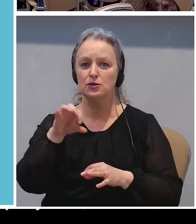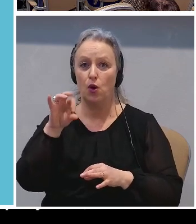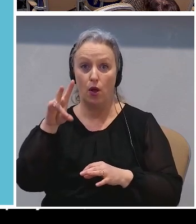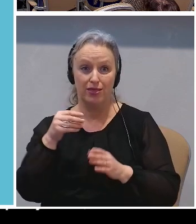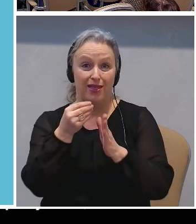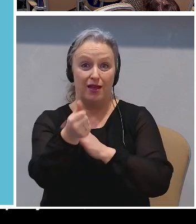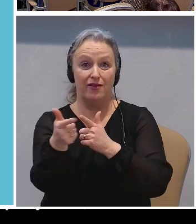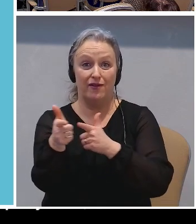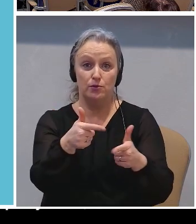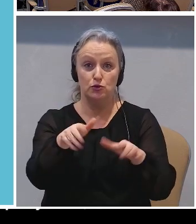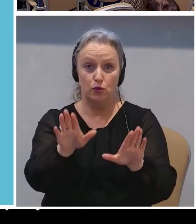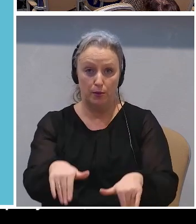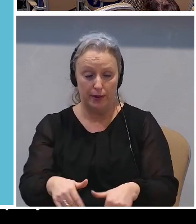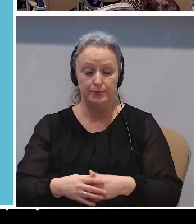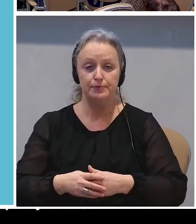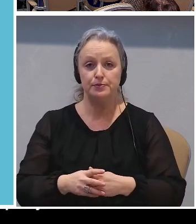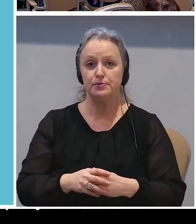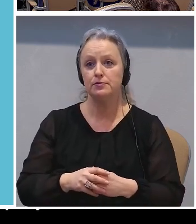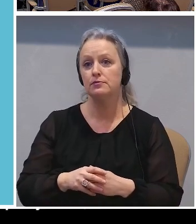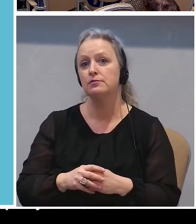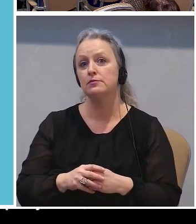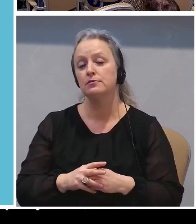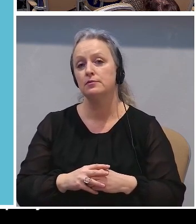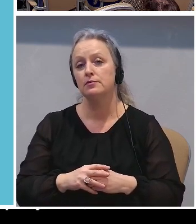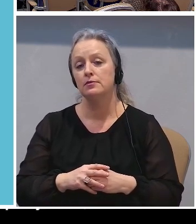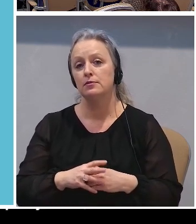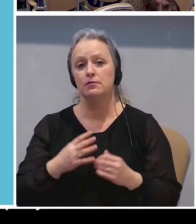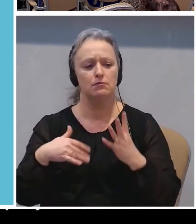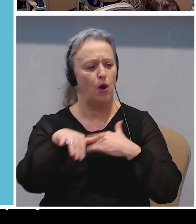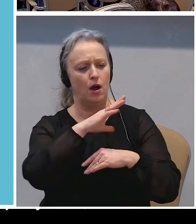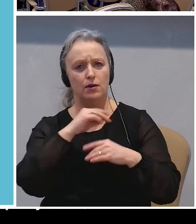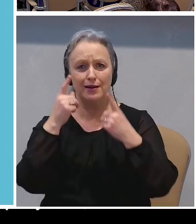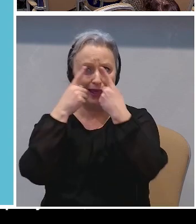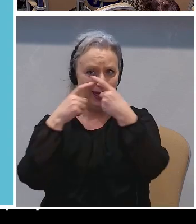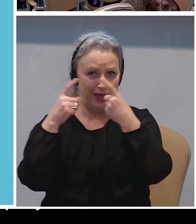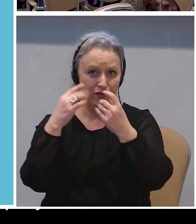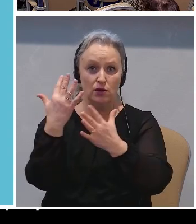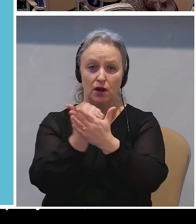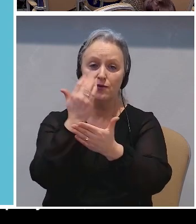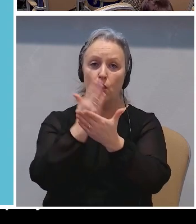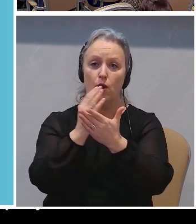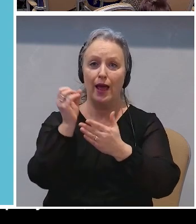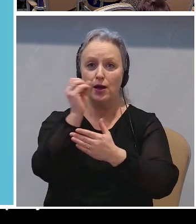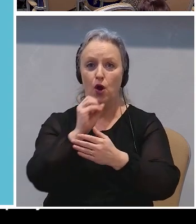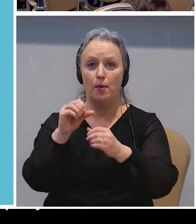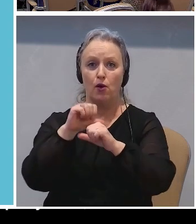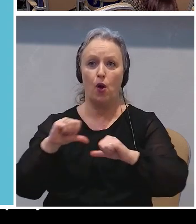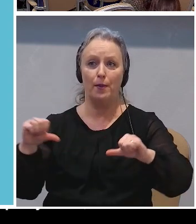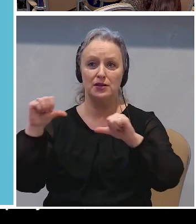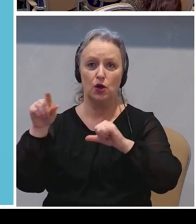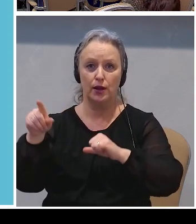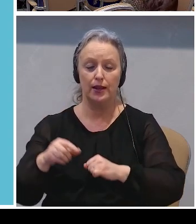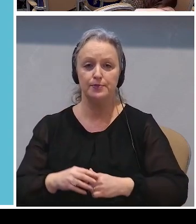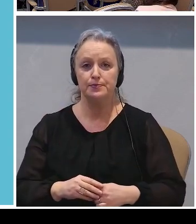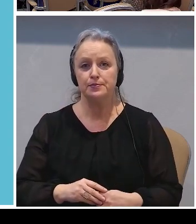All this information is available through the European Commission website. And then very important also to go to what I